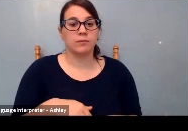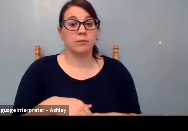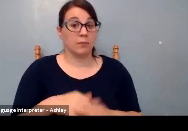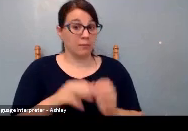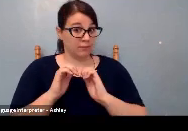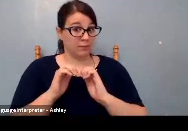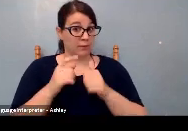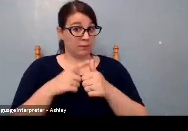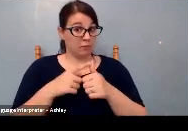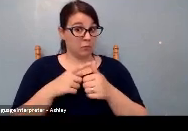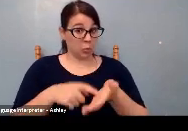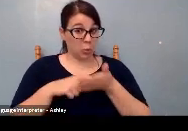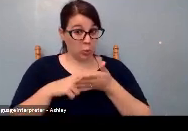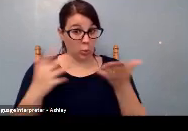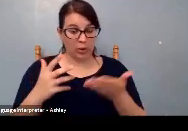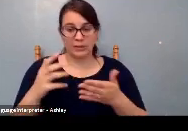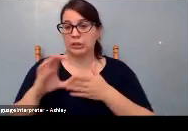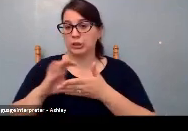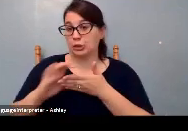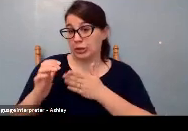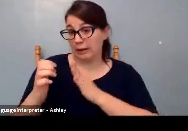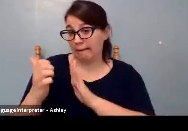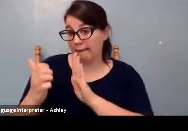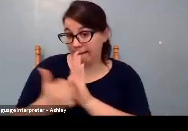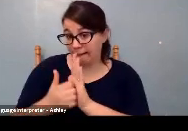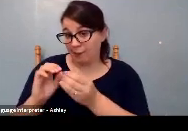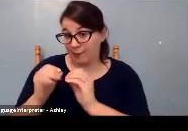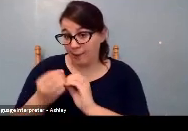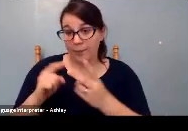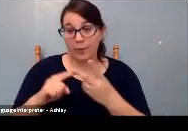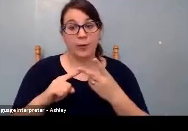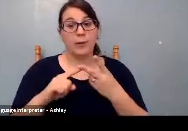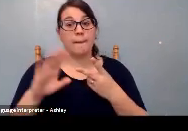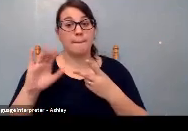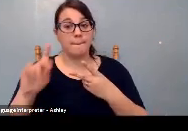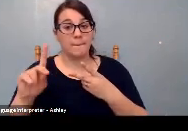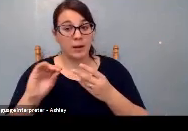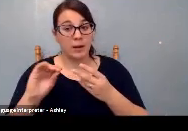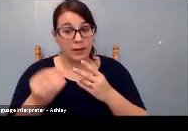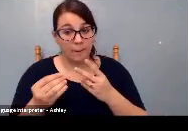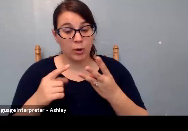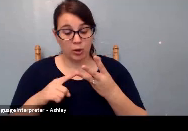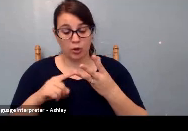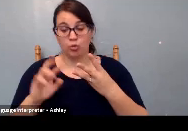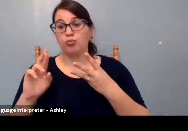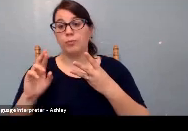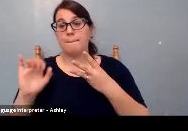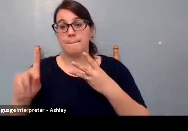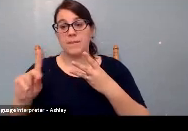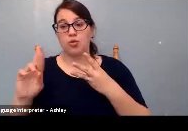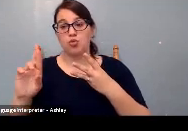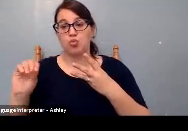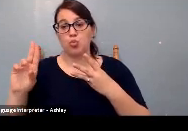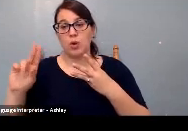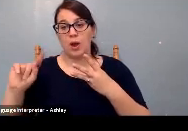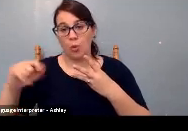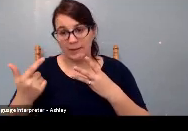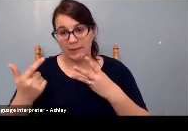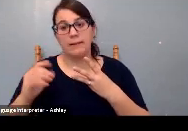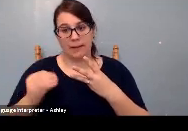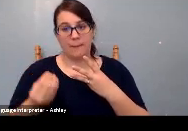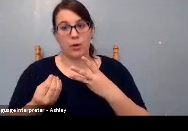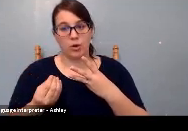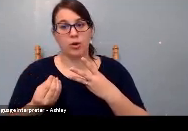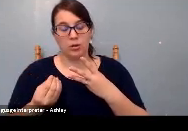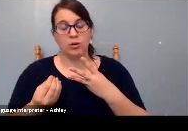or savings account number, the bank number, and the bank routing number. But for any electronic